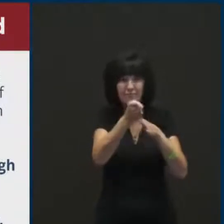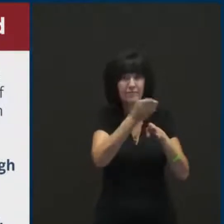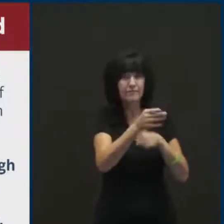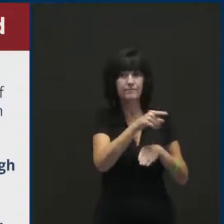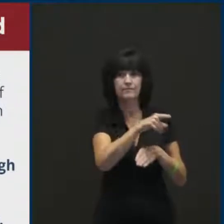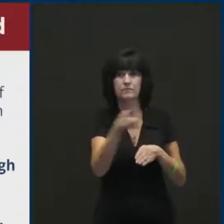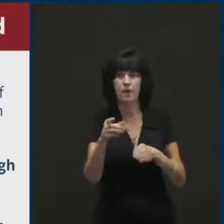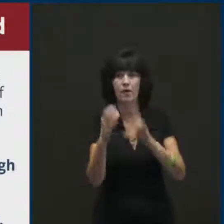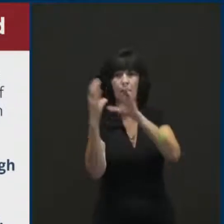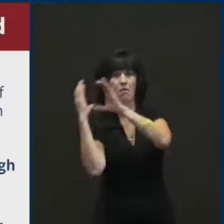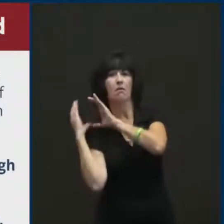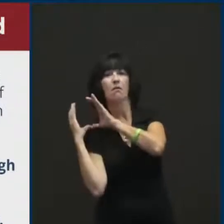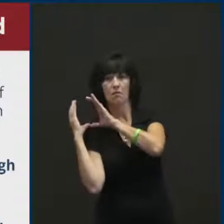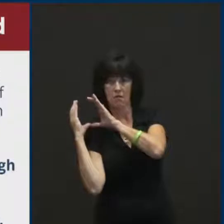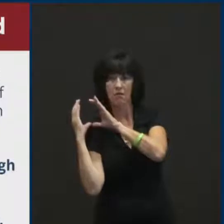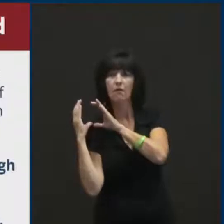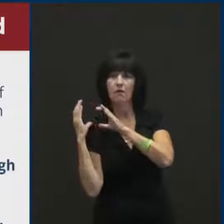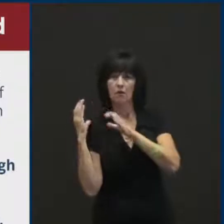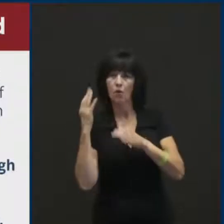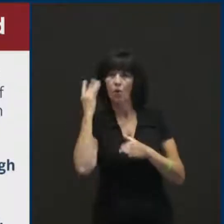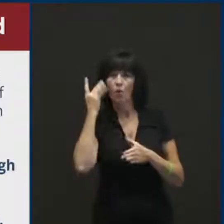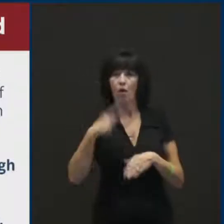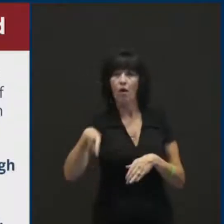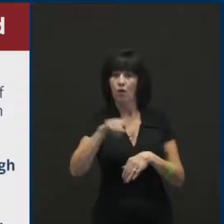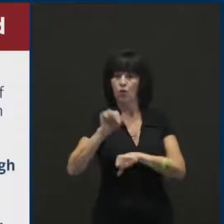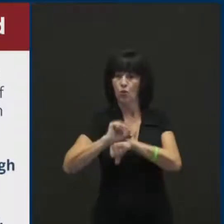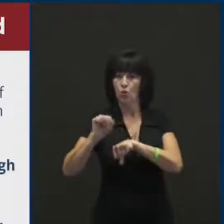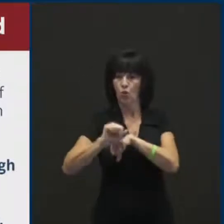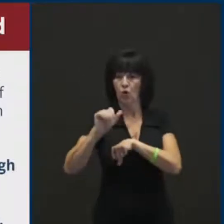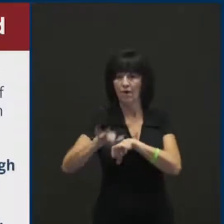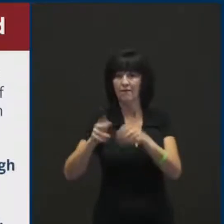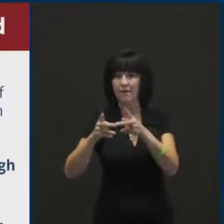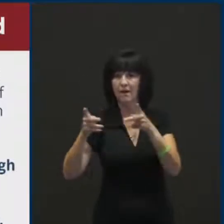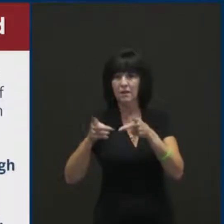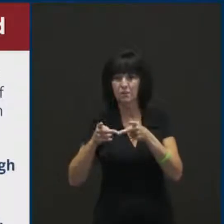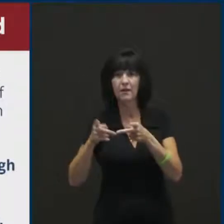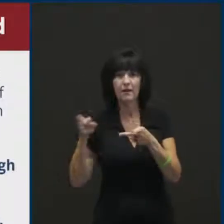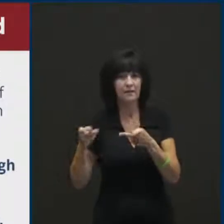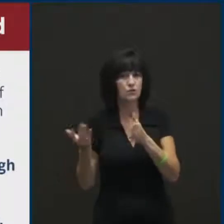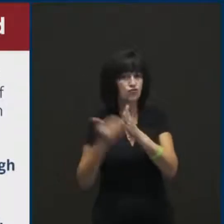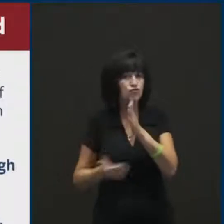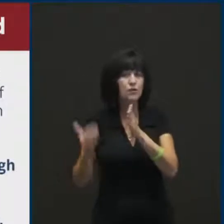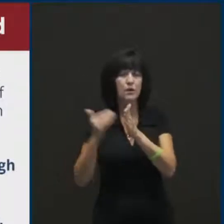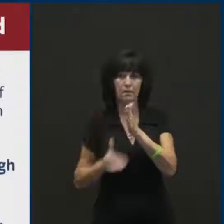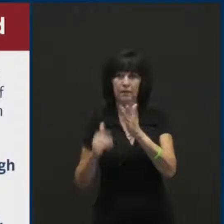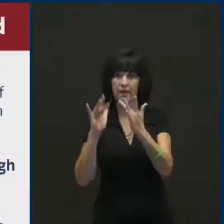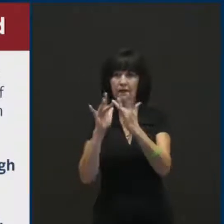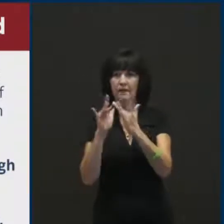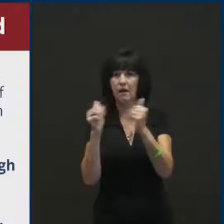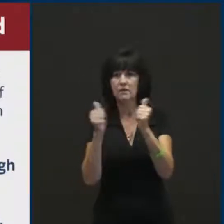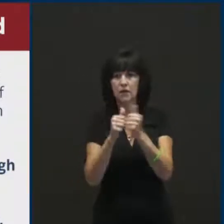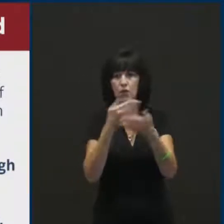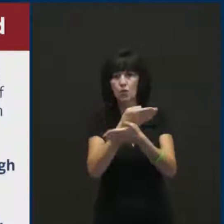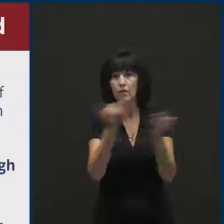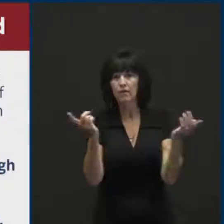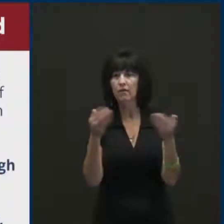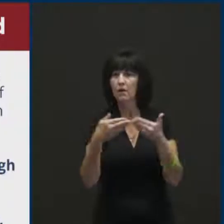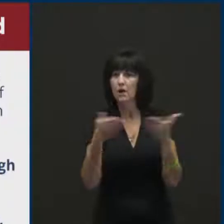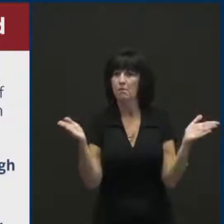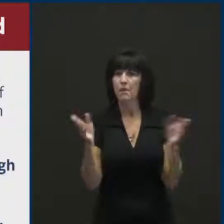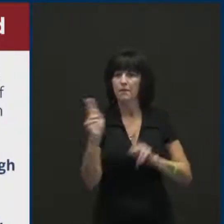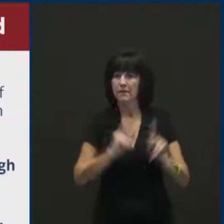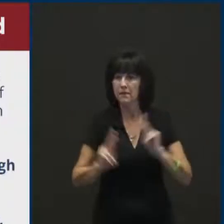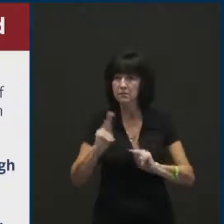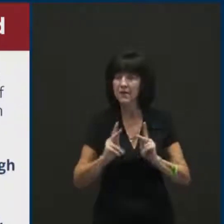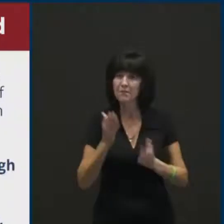those communities work in frontline industries where they have repeated contact with the public. It could be the types of places they live,